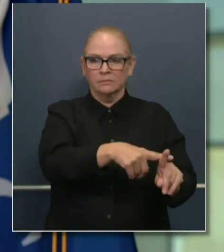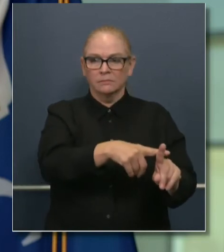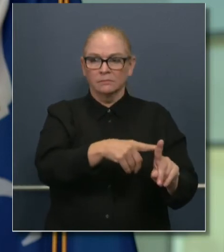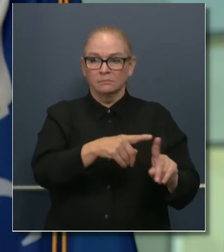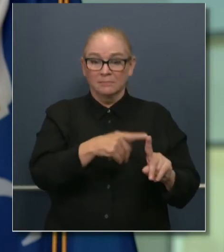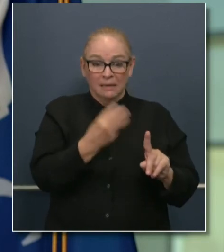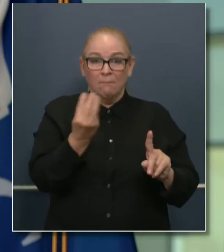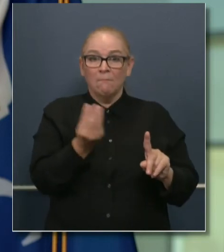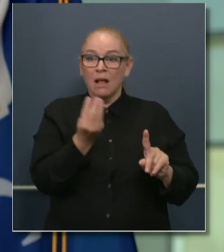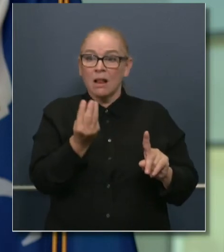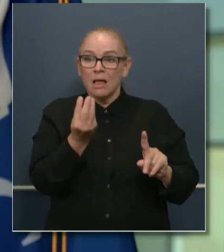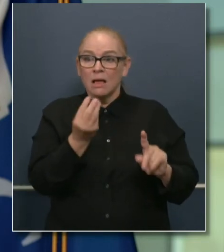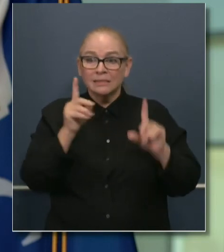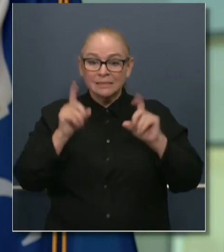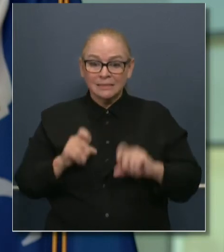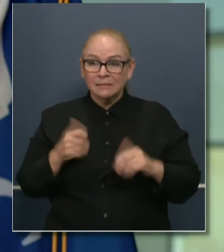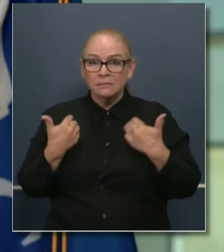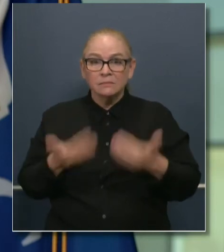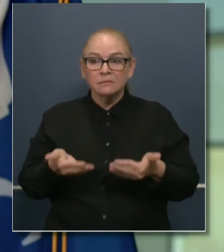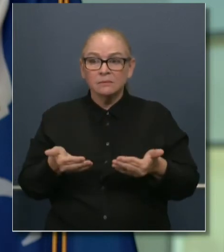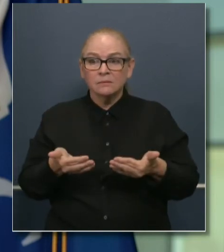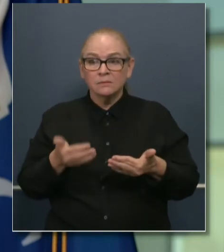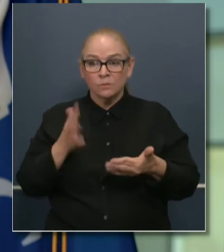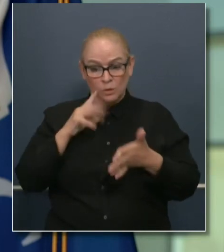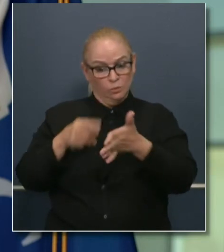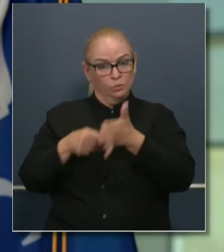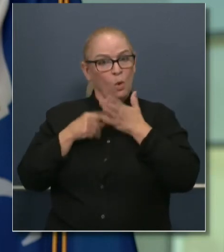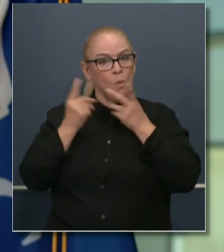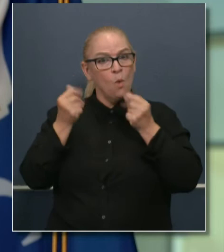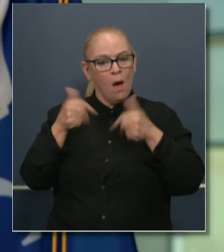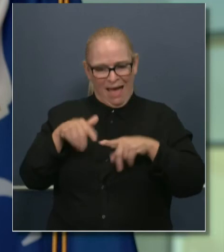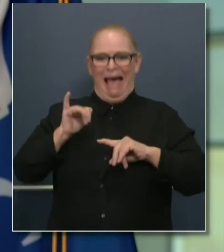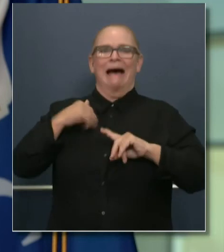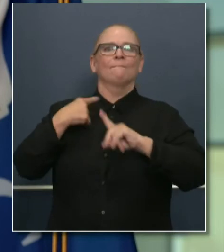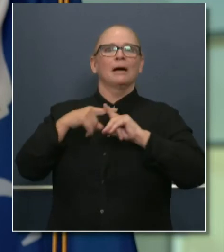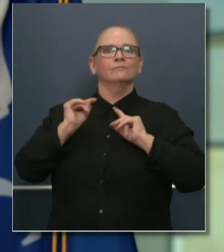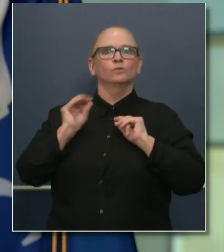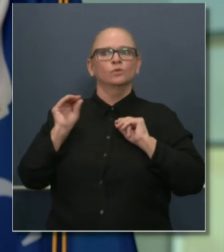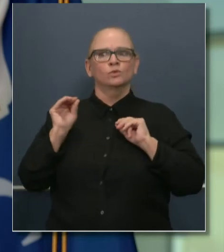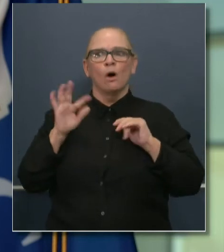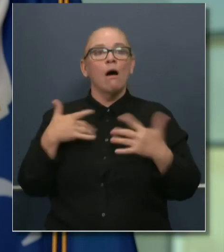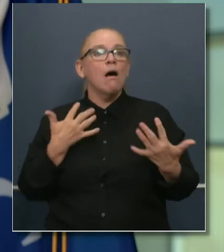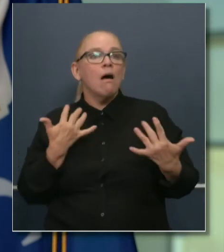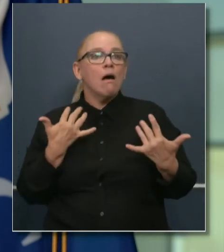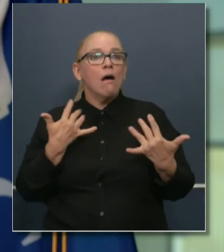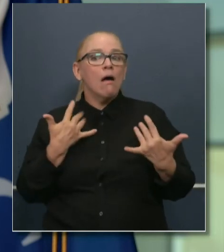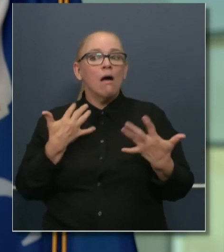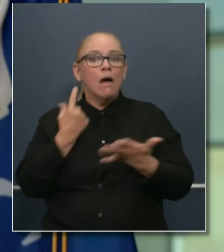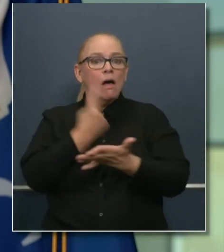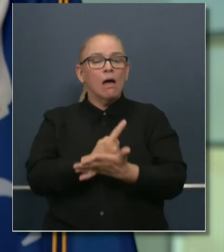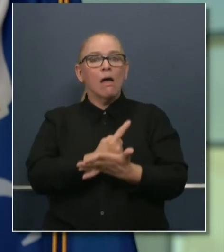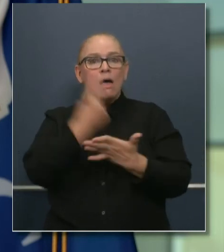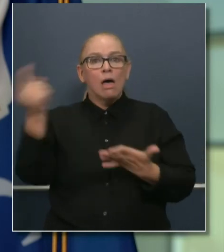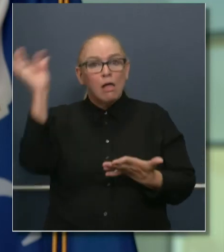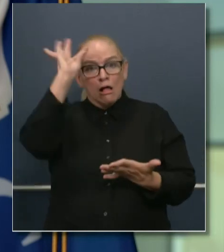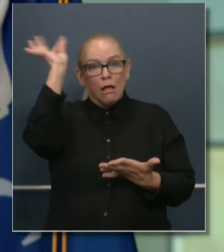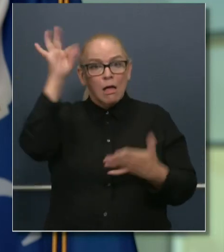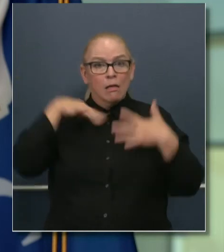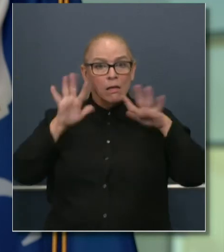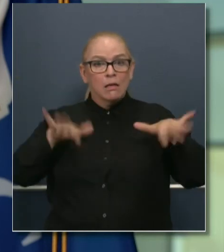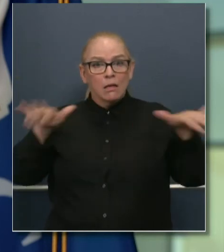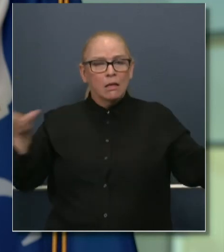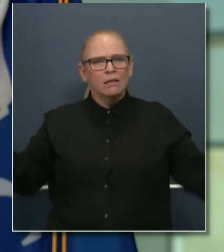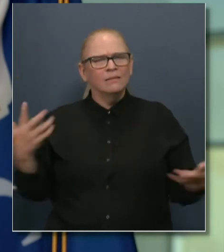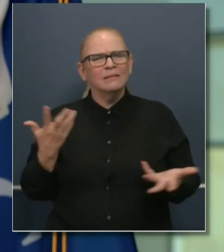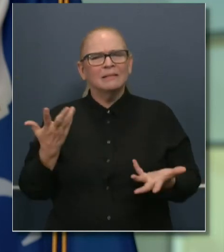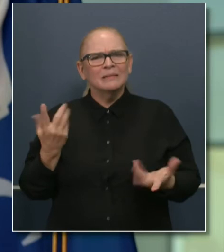positive? When are you actually infected that a test would show whether you're positive or negative accurately? And we've been hearing also about vitamin